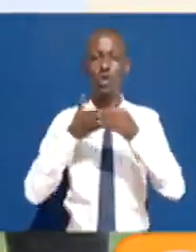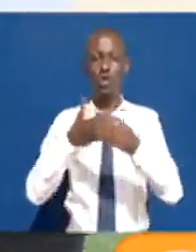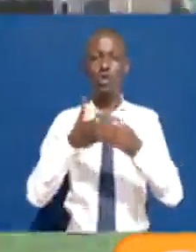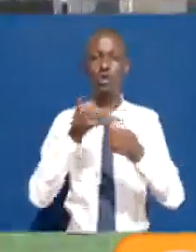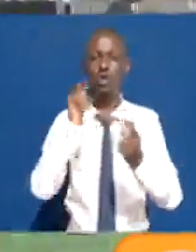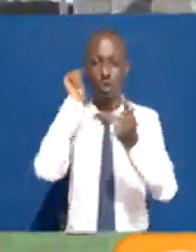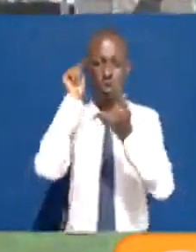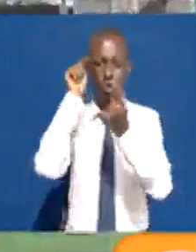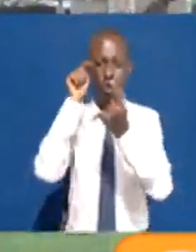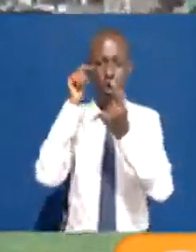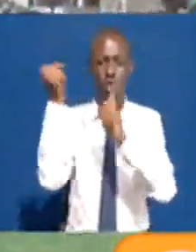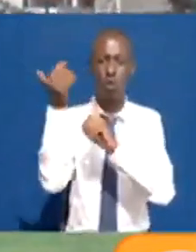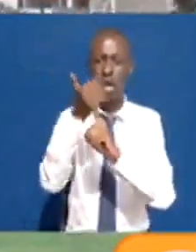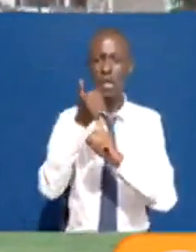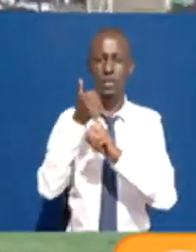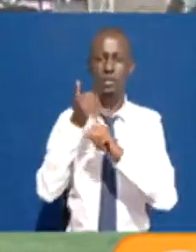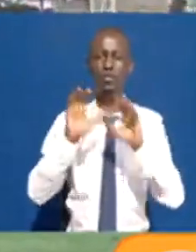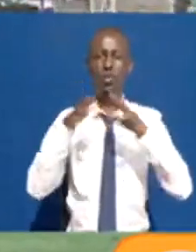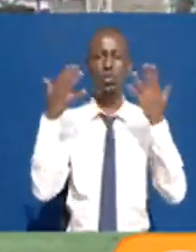the World Cup slot.